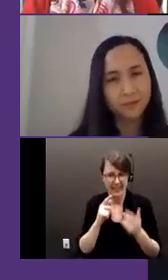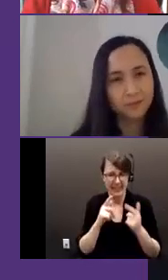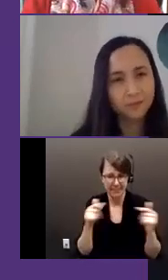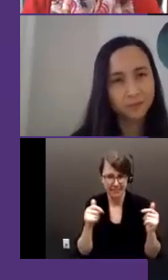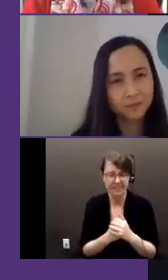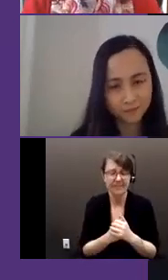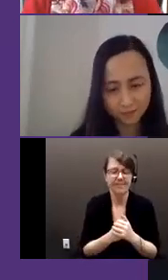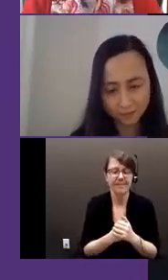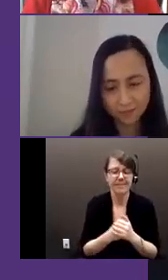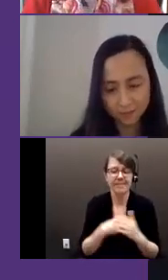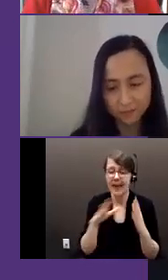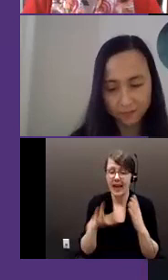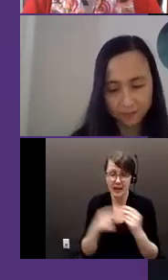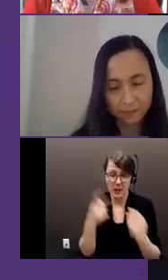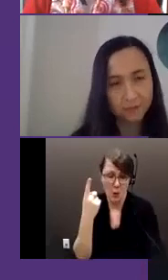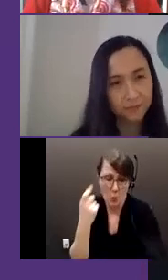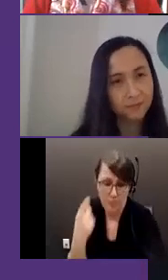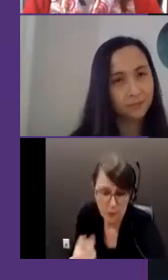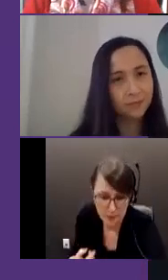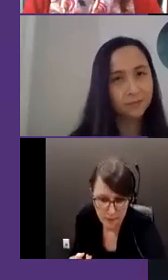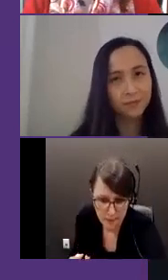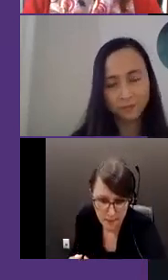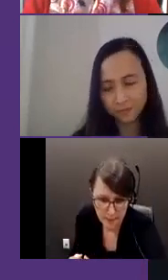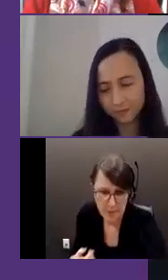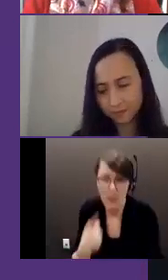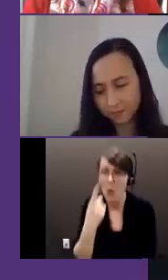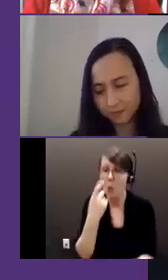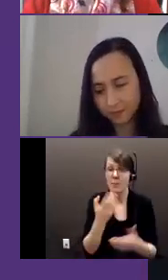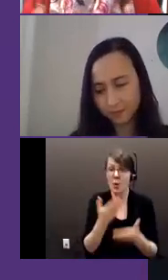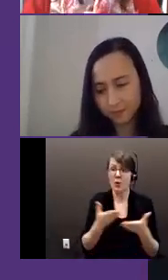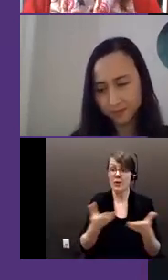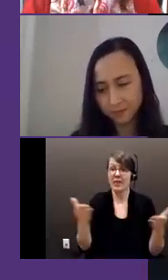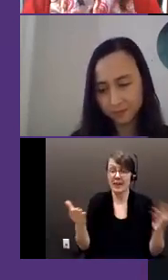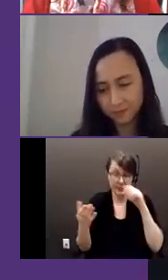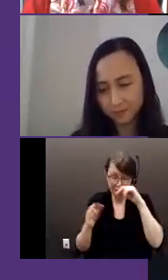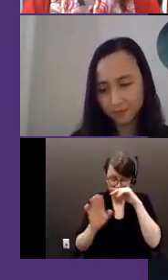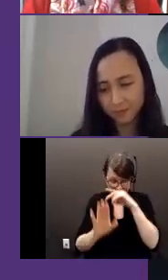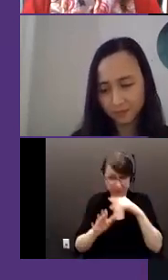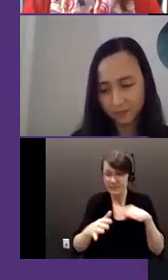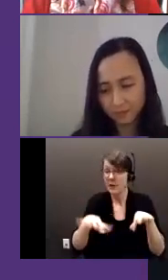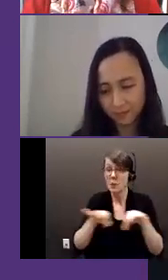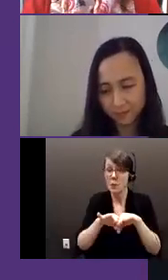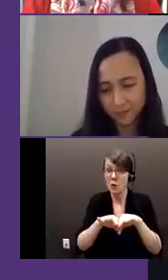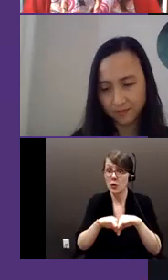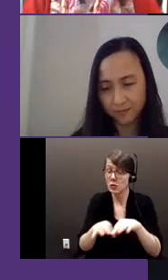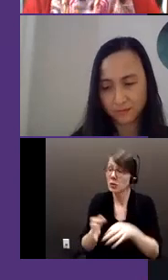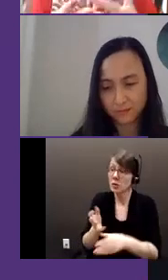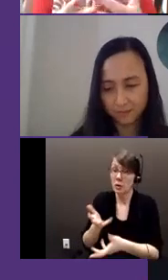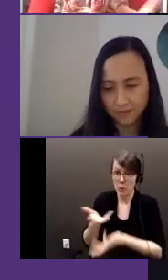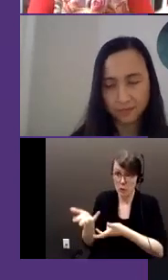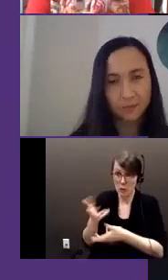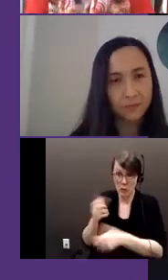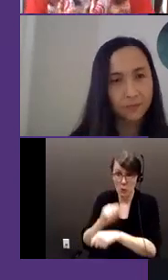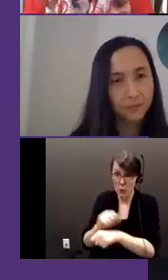thing, if I just may add in. One of the things that's really, really important when we're working with older adults, and again,